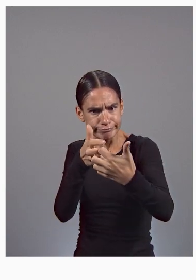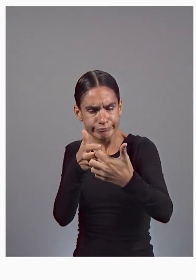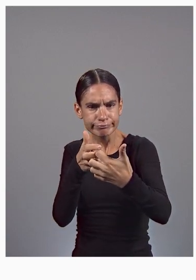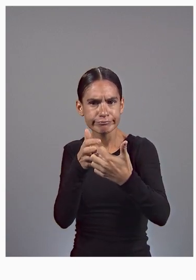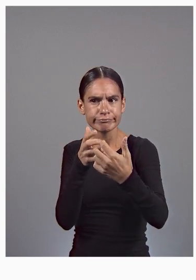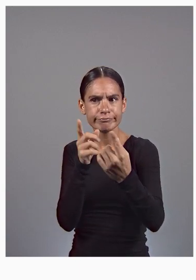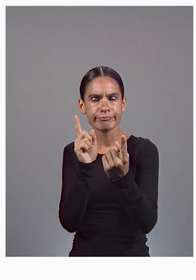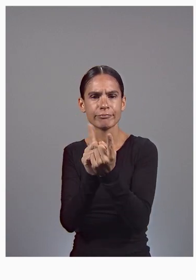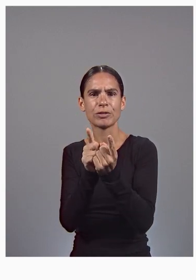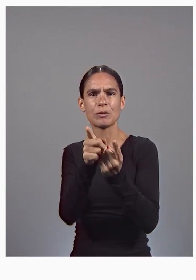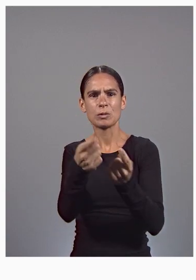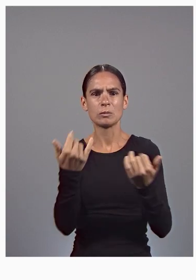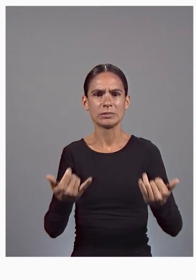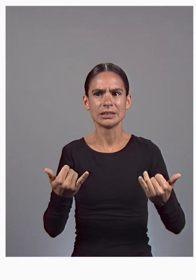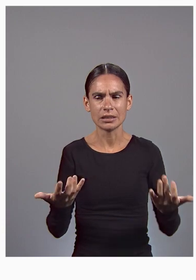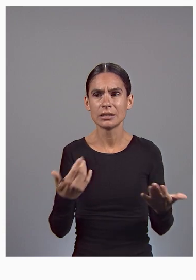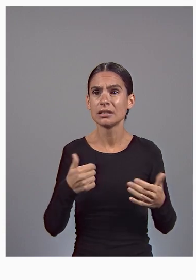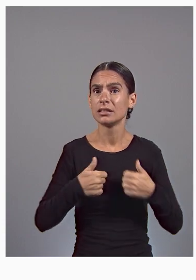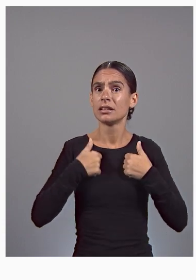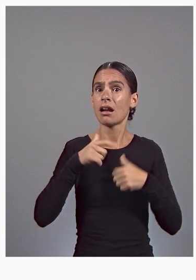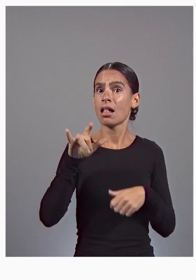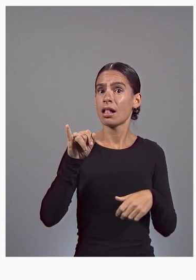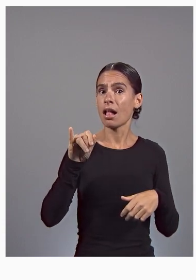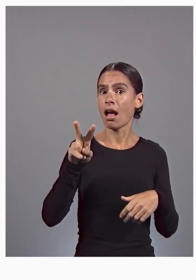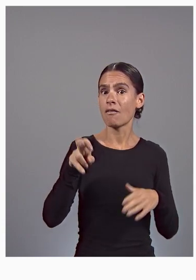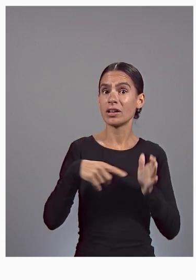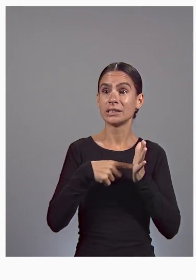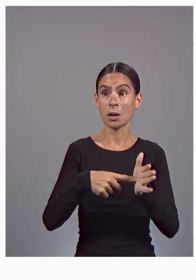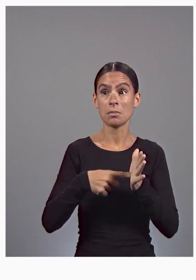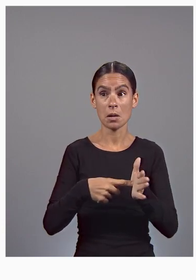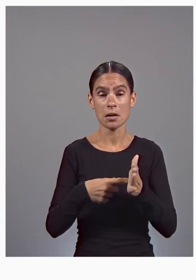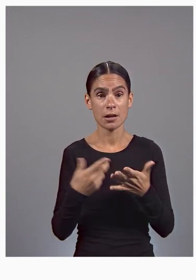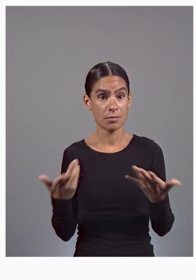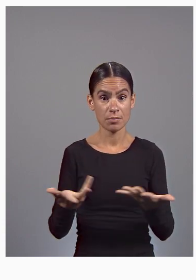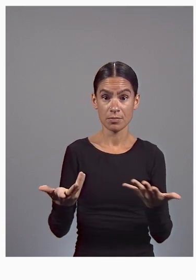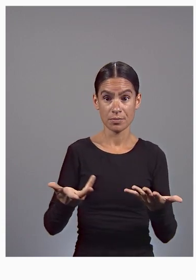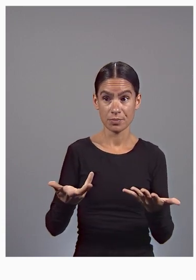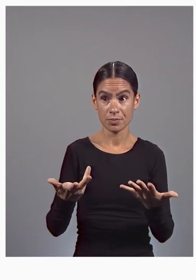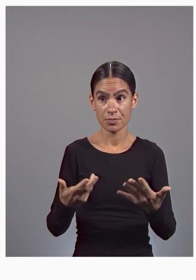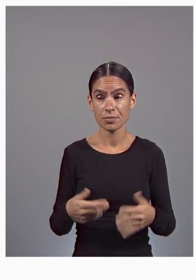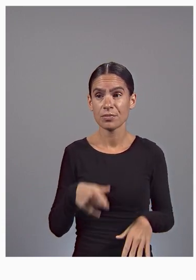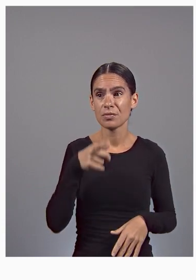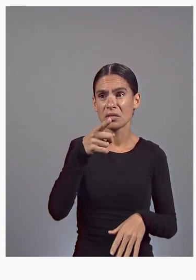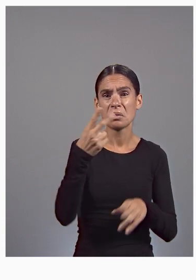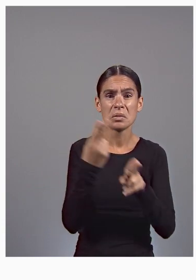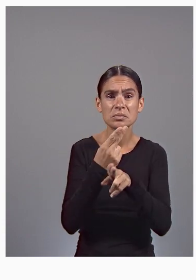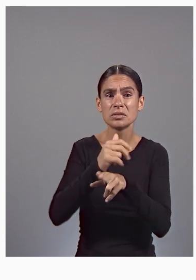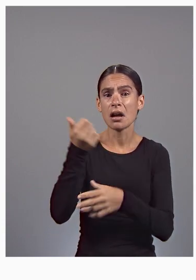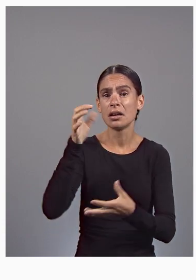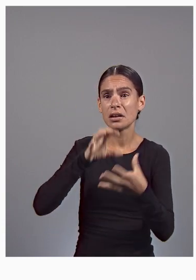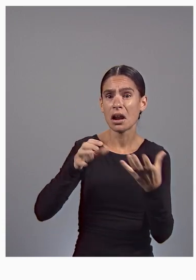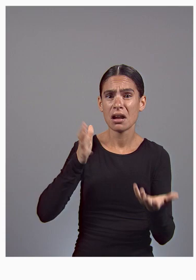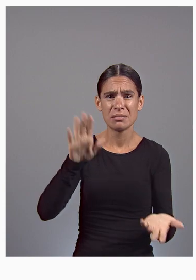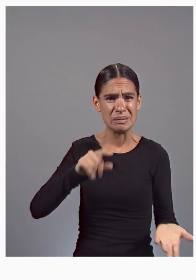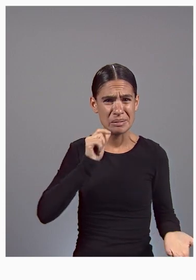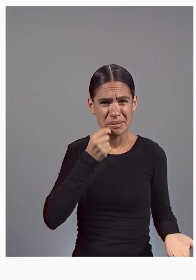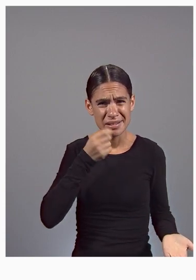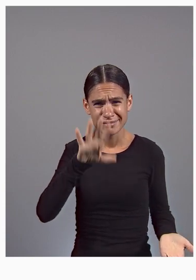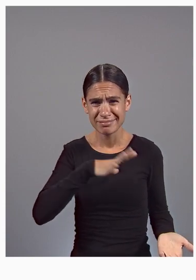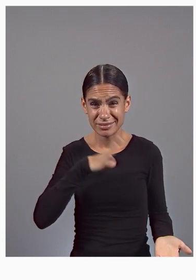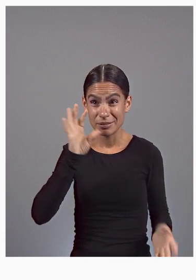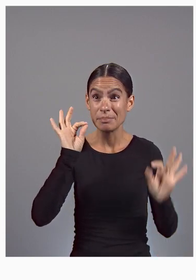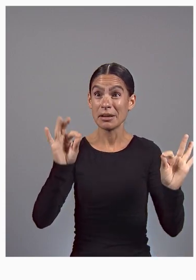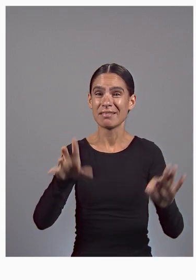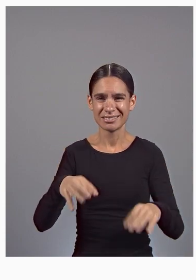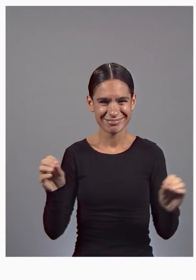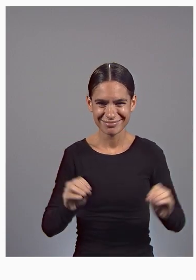first part of the journey is how do we meet you where you are today with what you got? You probably use another cloud. That's totally cool, nobody's perfect. But here at Google Cloud, we've made